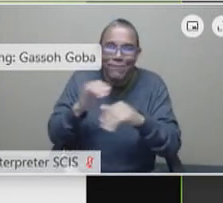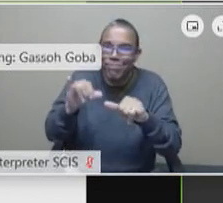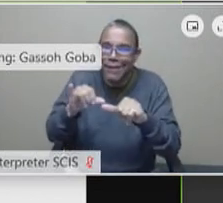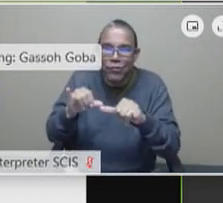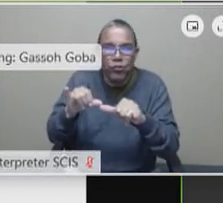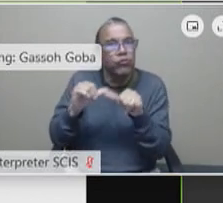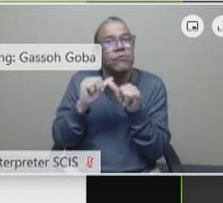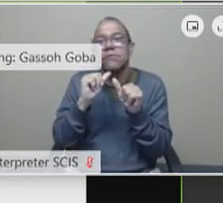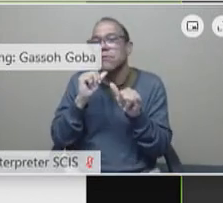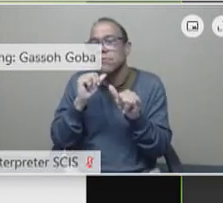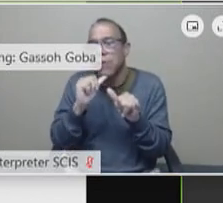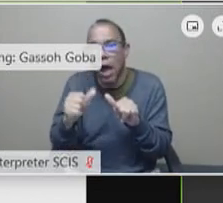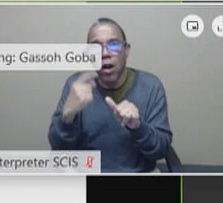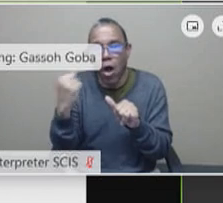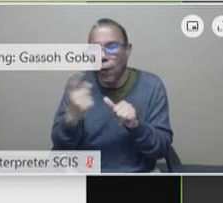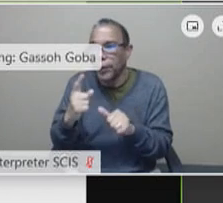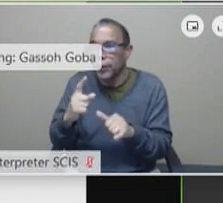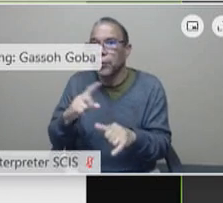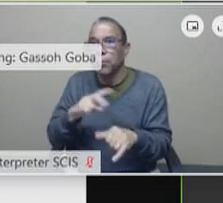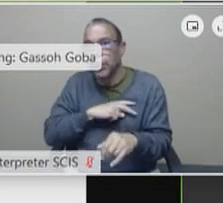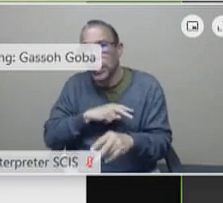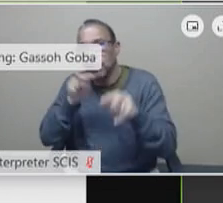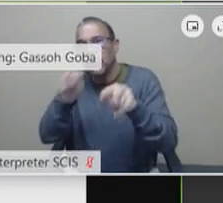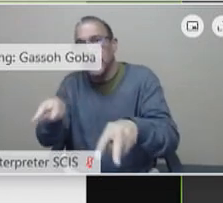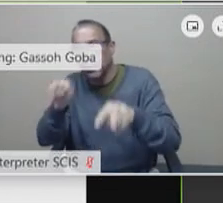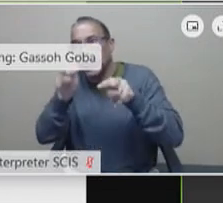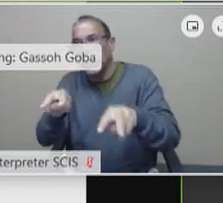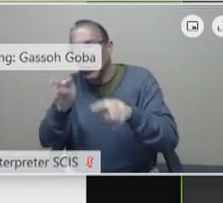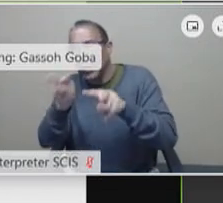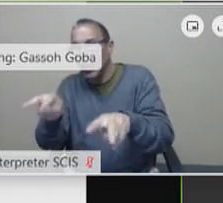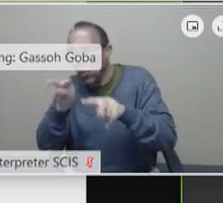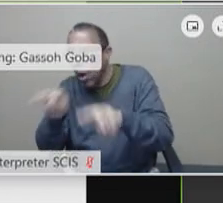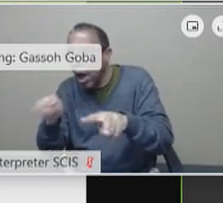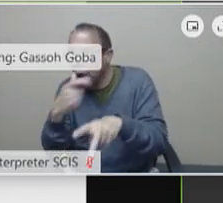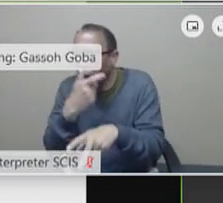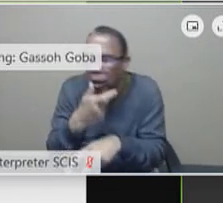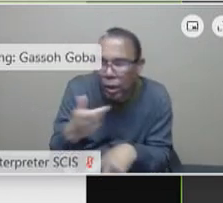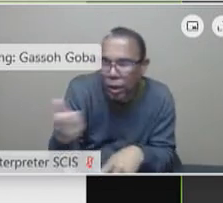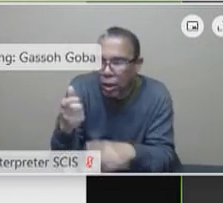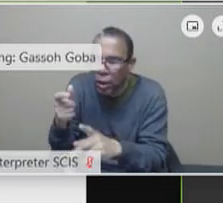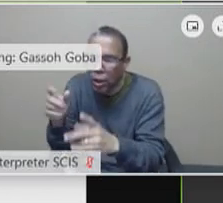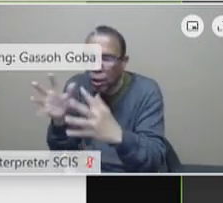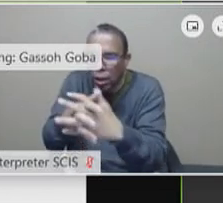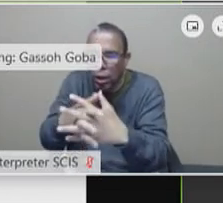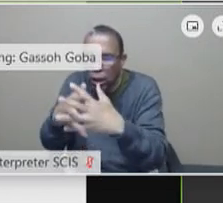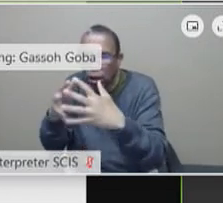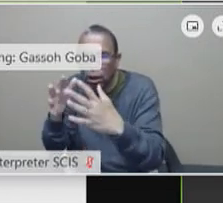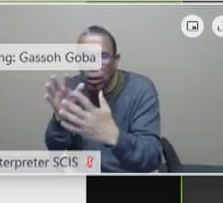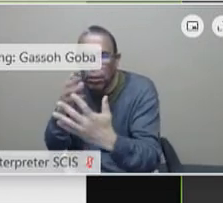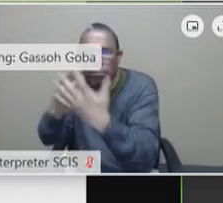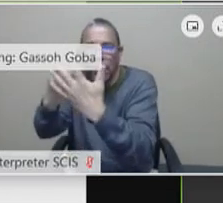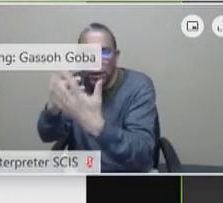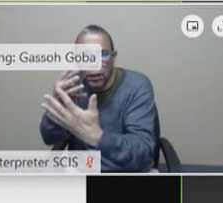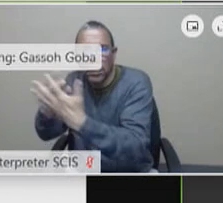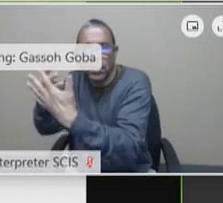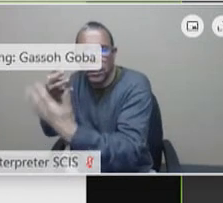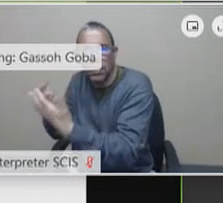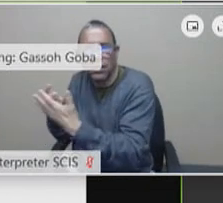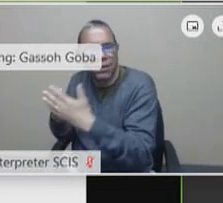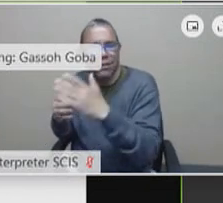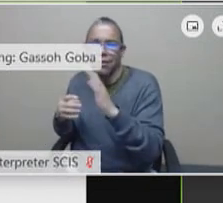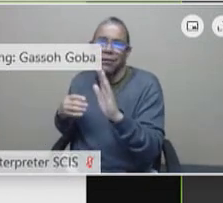to policing, instead of looking to surveillance, instead of looking to incarceration. I am sure many of you have